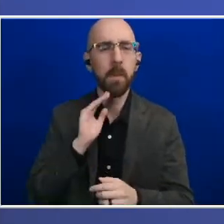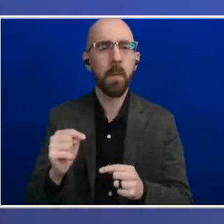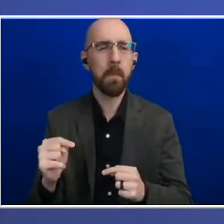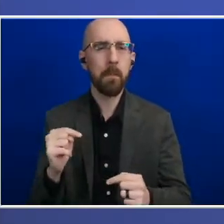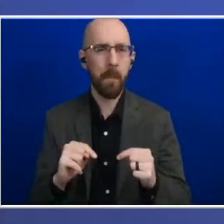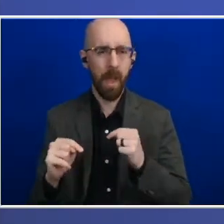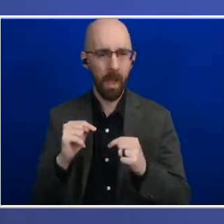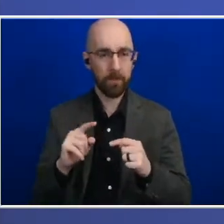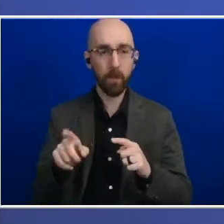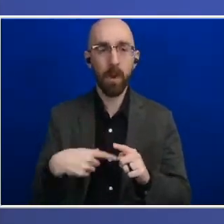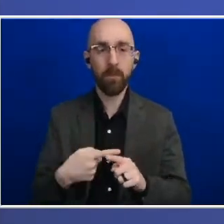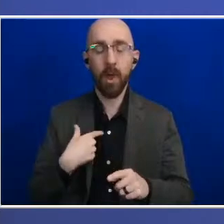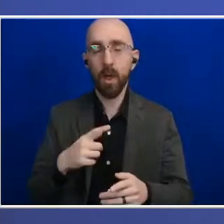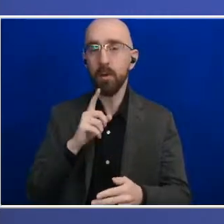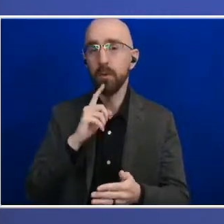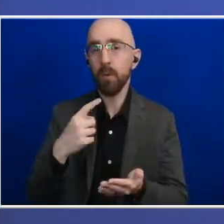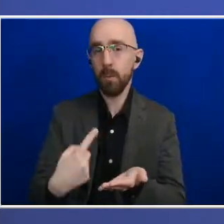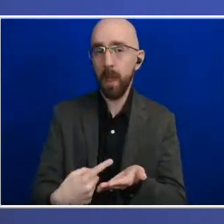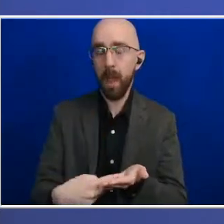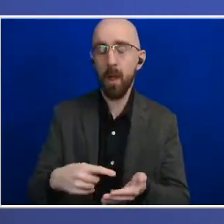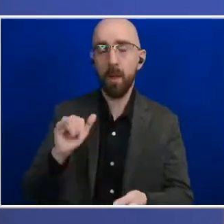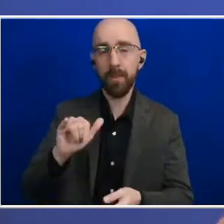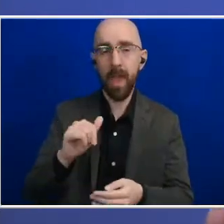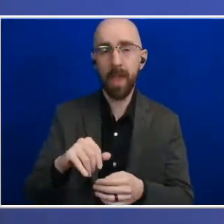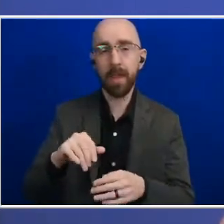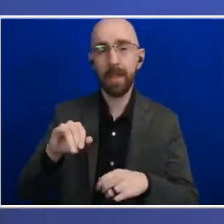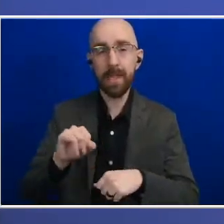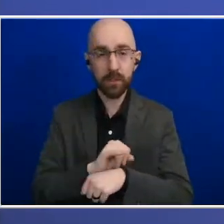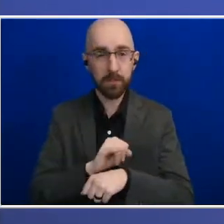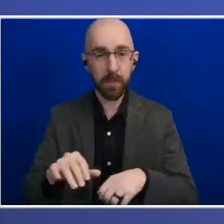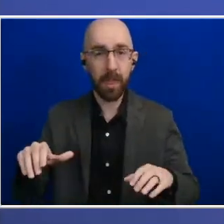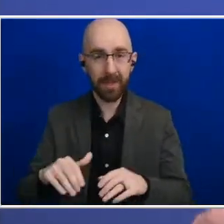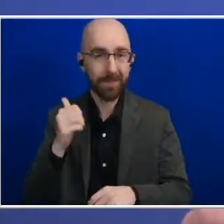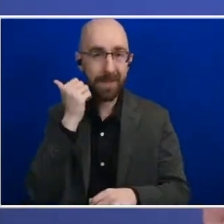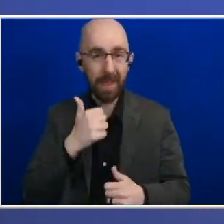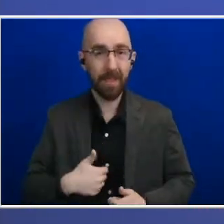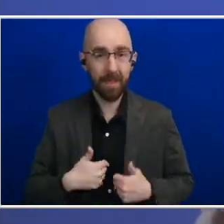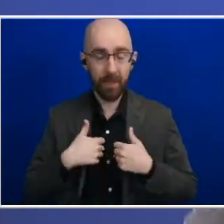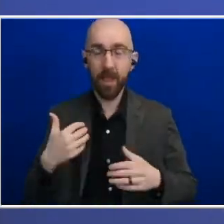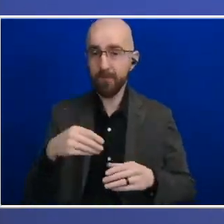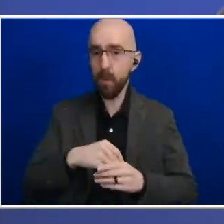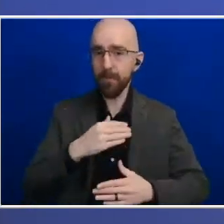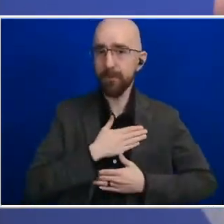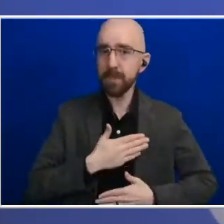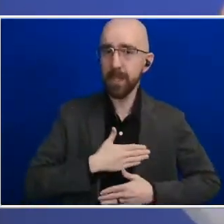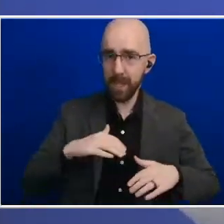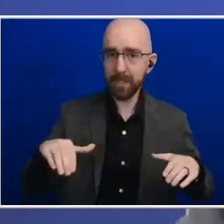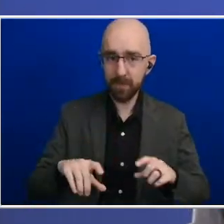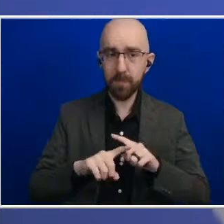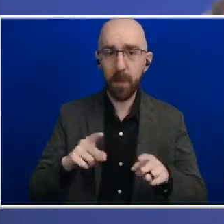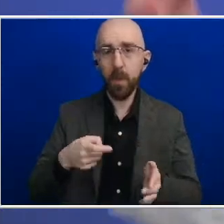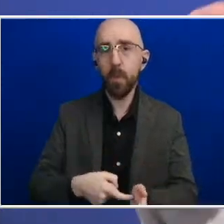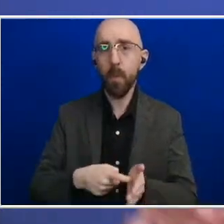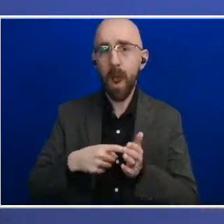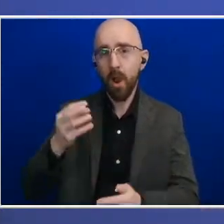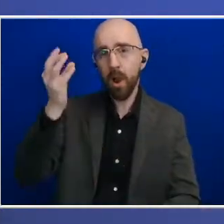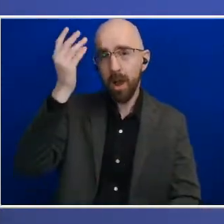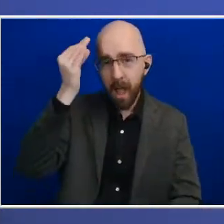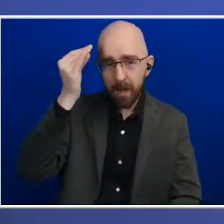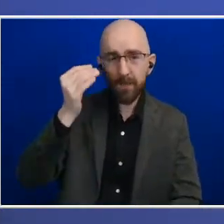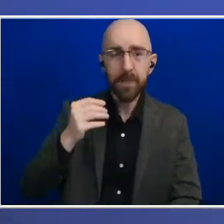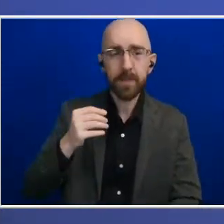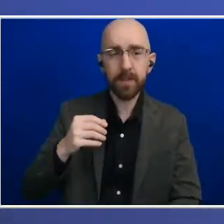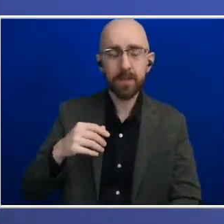about the instrumental activities of daily living, they involve physical activity, but they require a cognitive